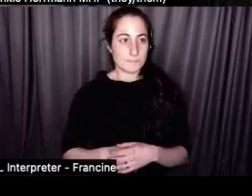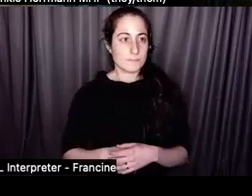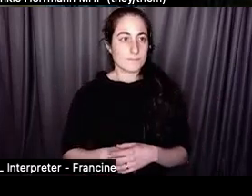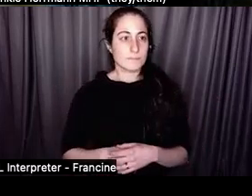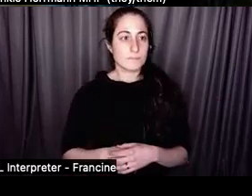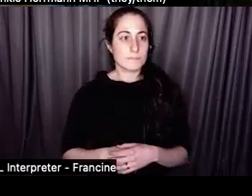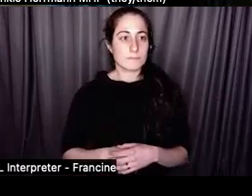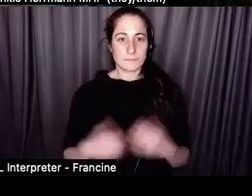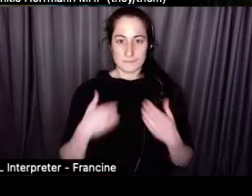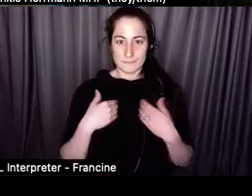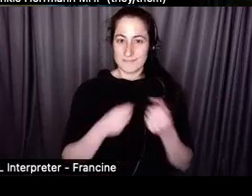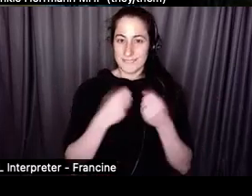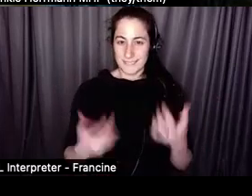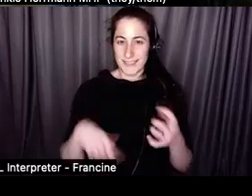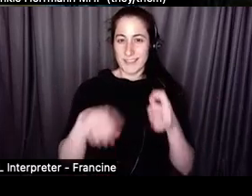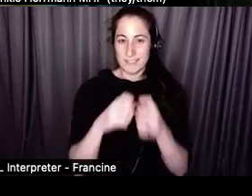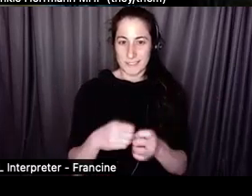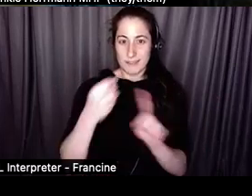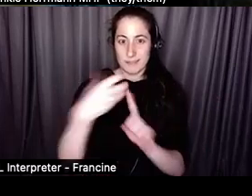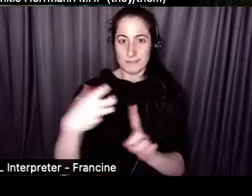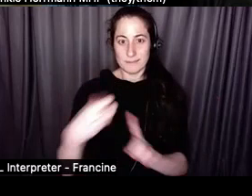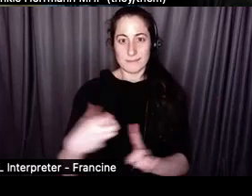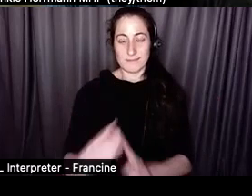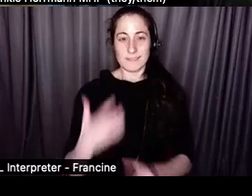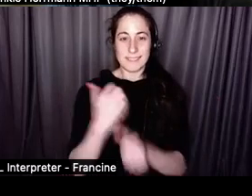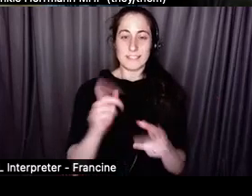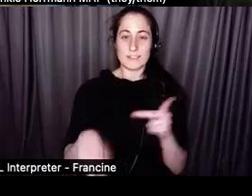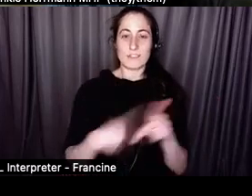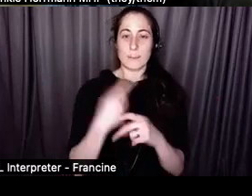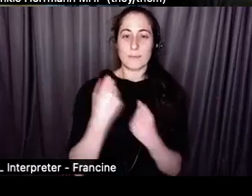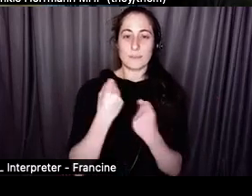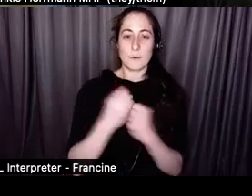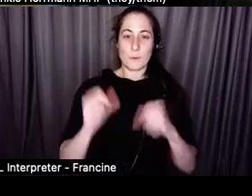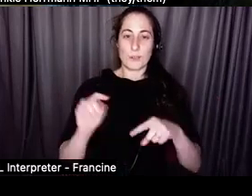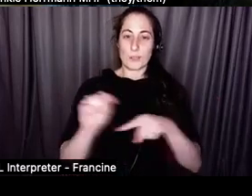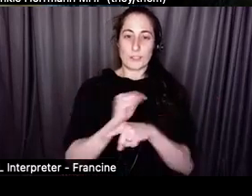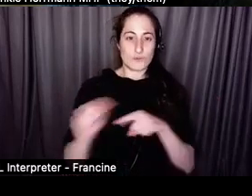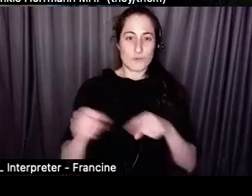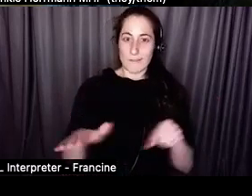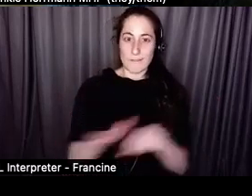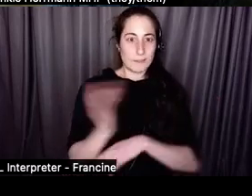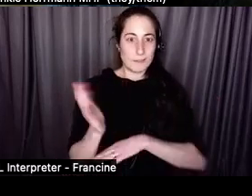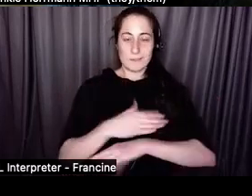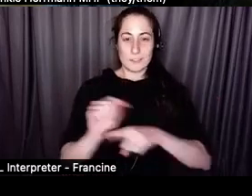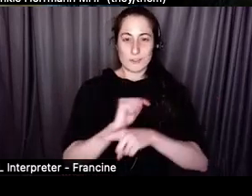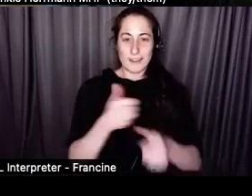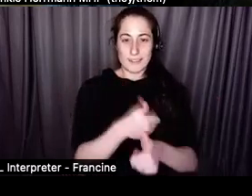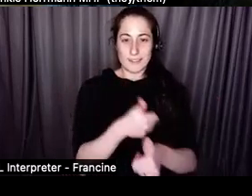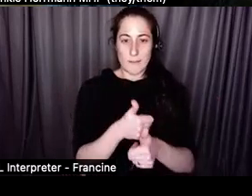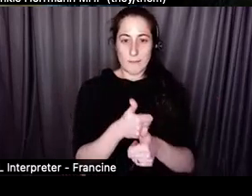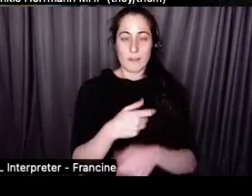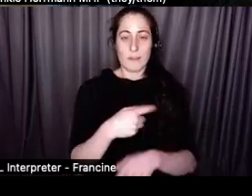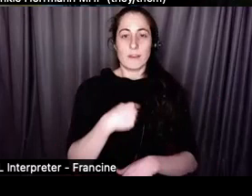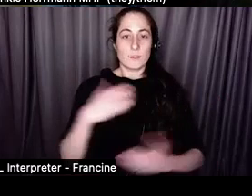There's a lot of detail that can be gotten into, like each of these types of supports could be a training on its own. And so I recommend, if